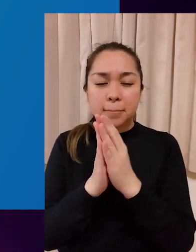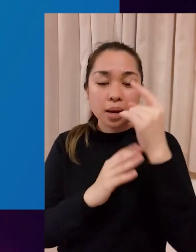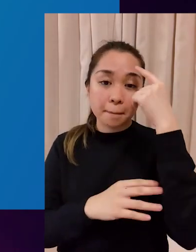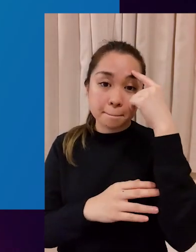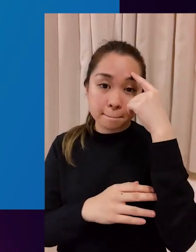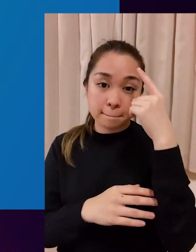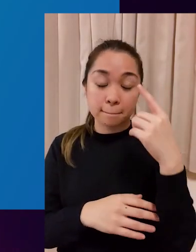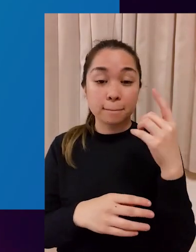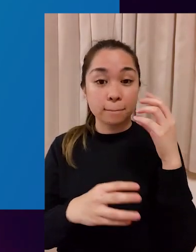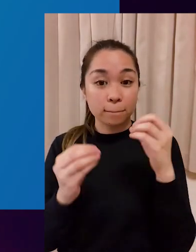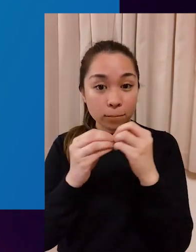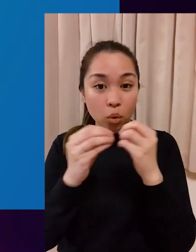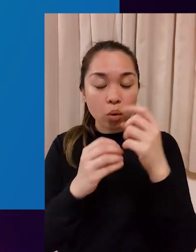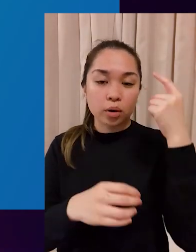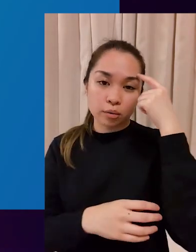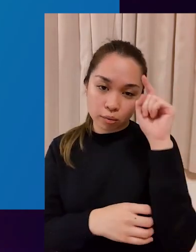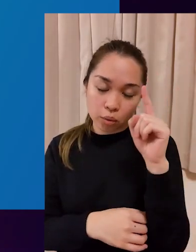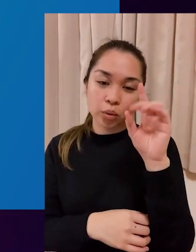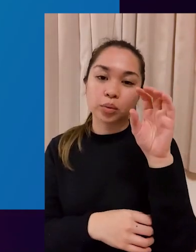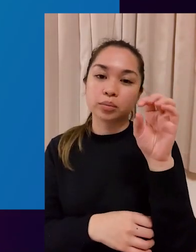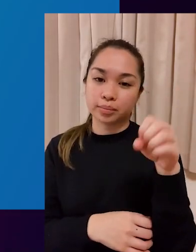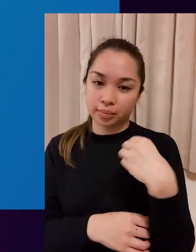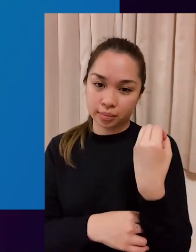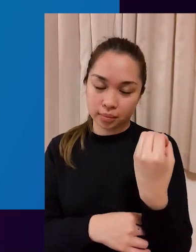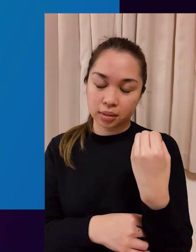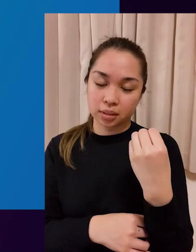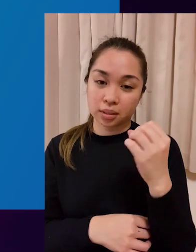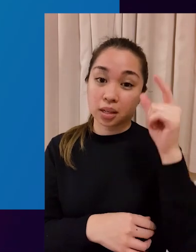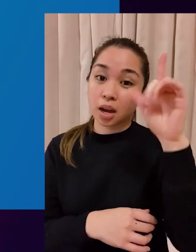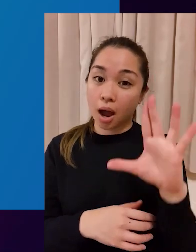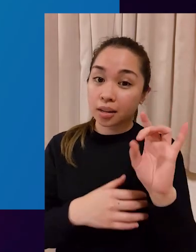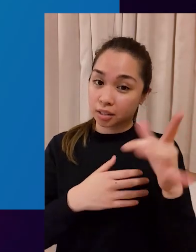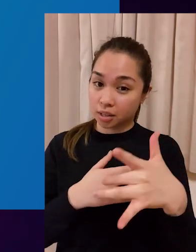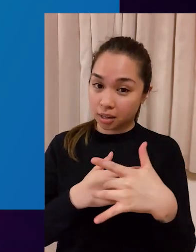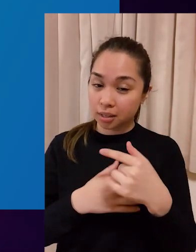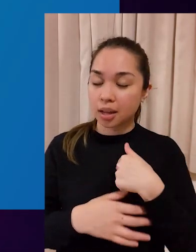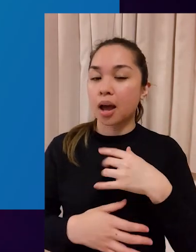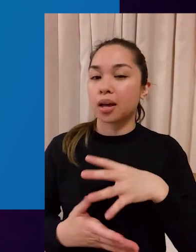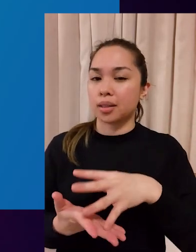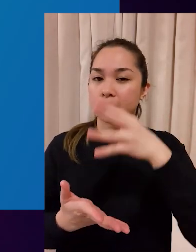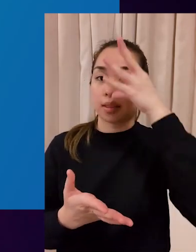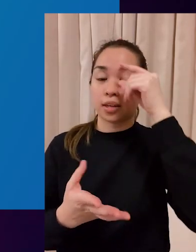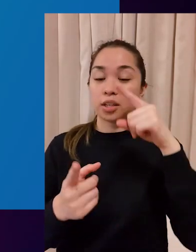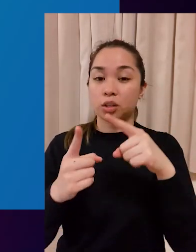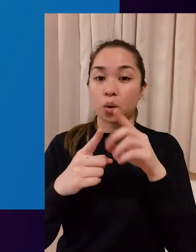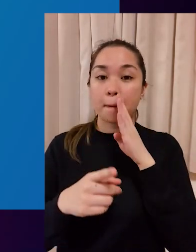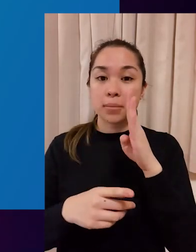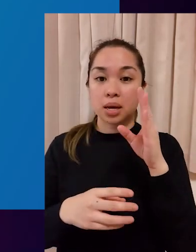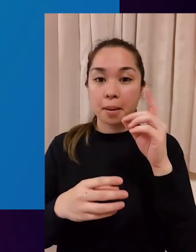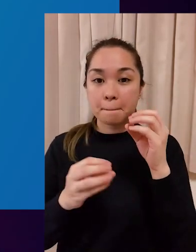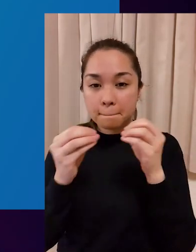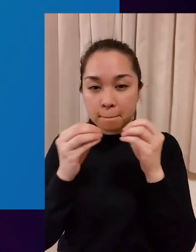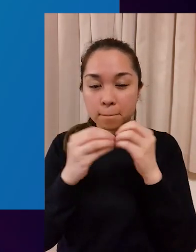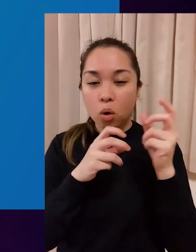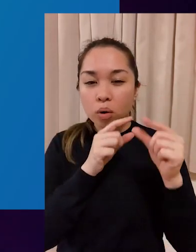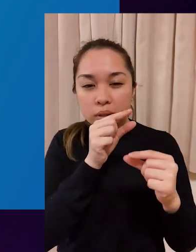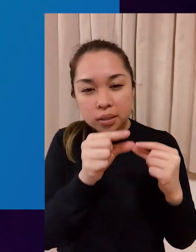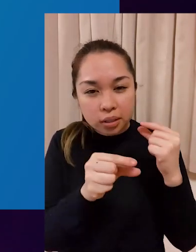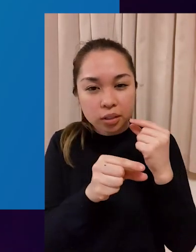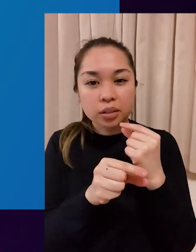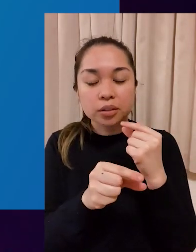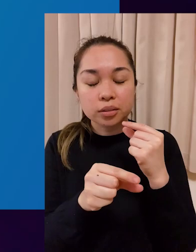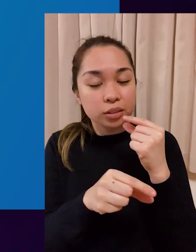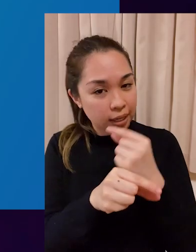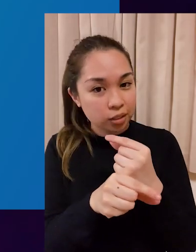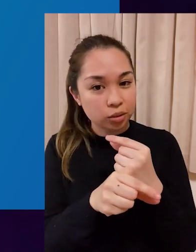for those who need peace. By God's grace, I am learning to be more generous with my time, speak more words